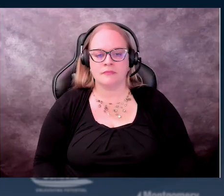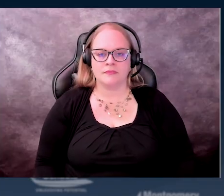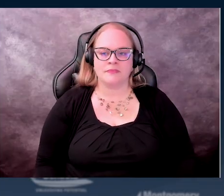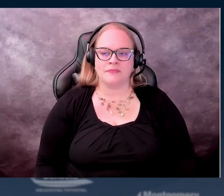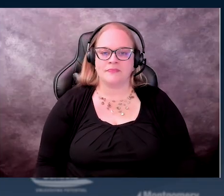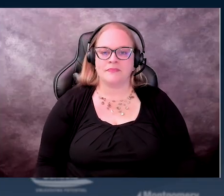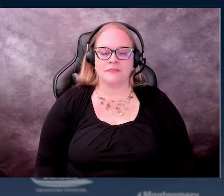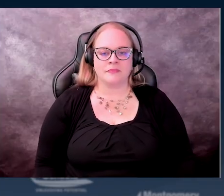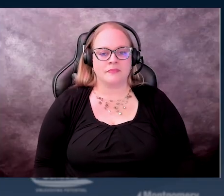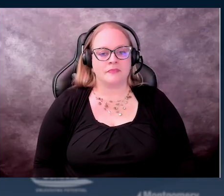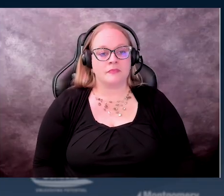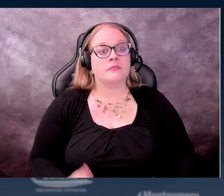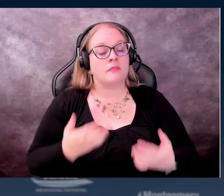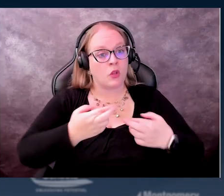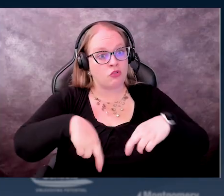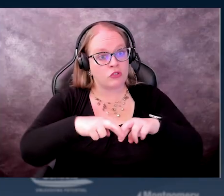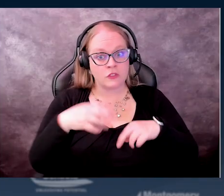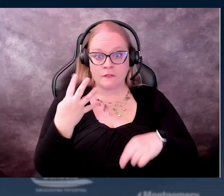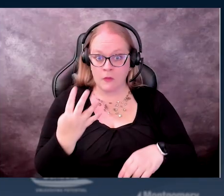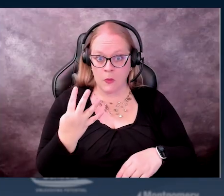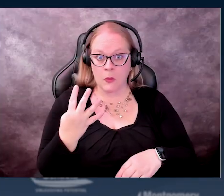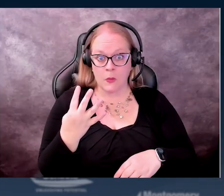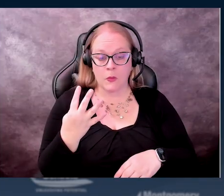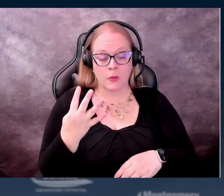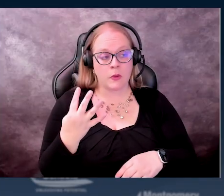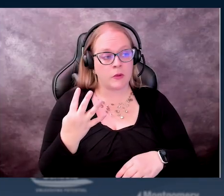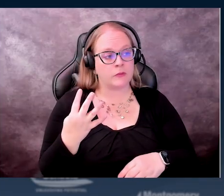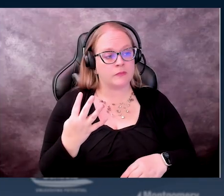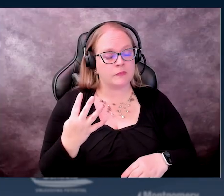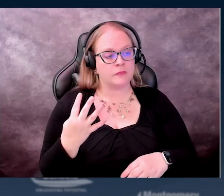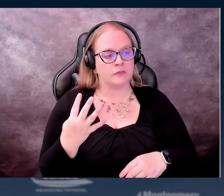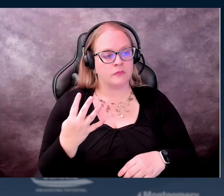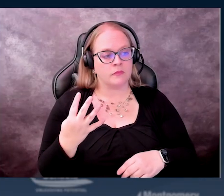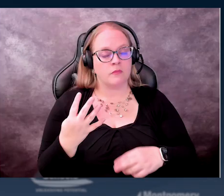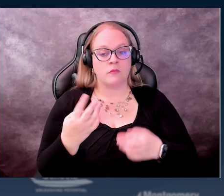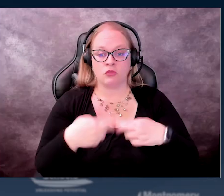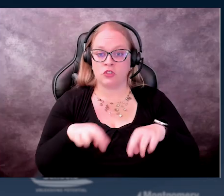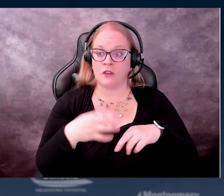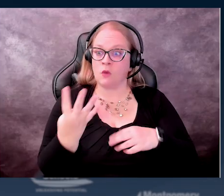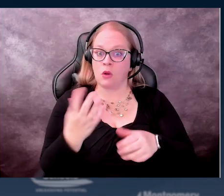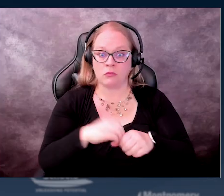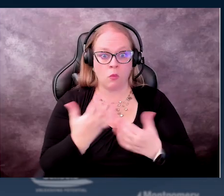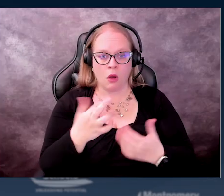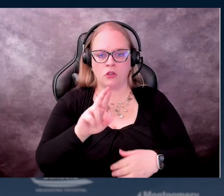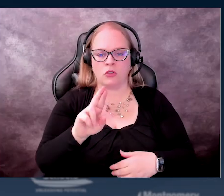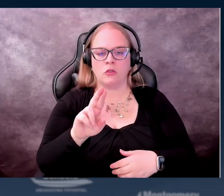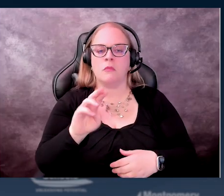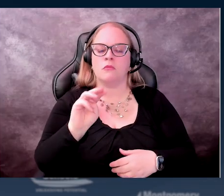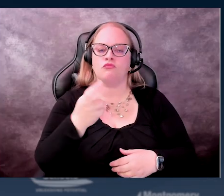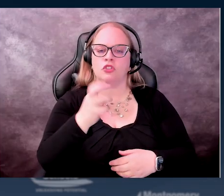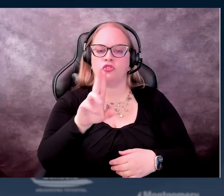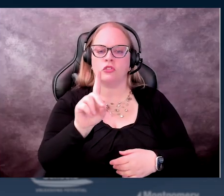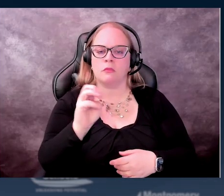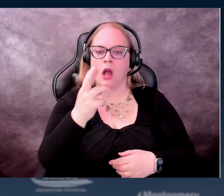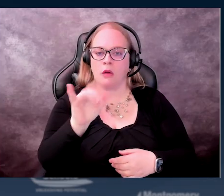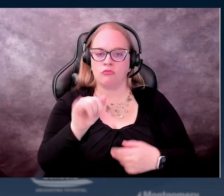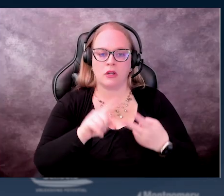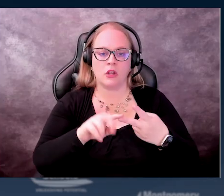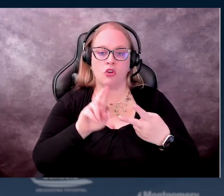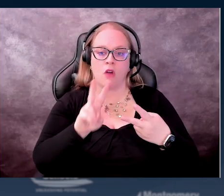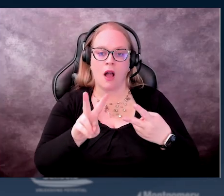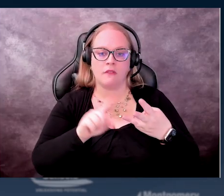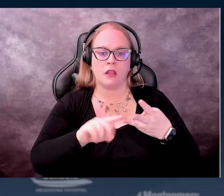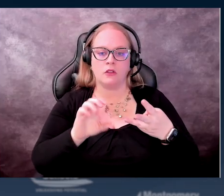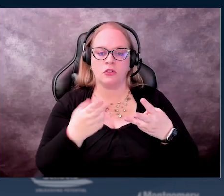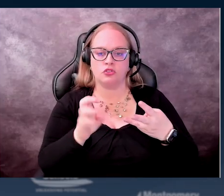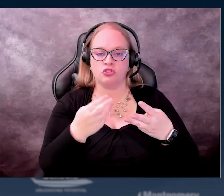4, this region will include Richard Montgomery, Rockville, Churchill, and Wootton. And again,